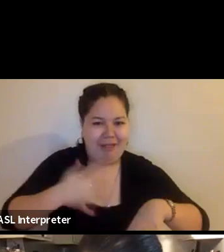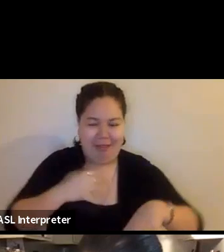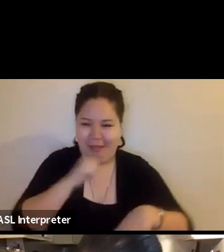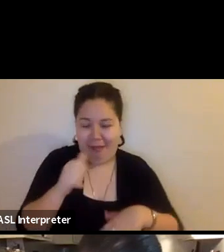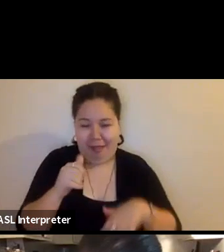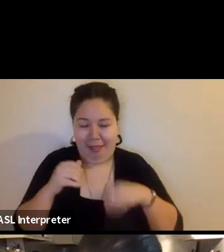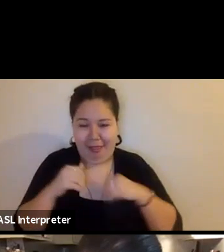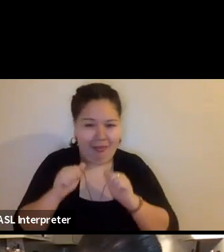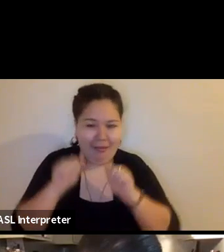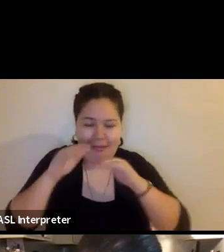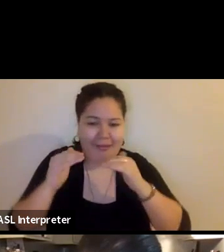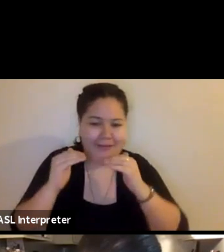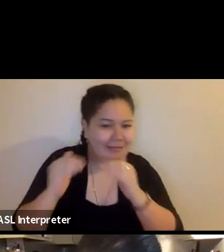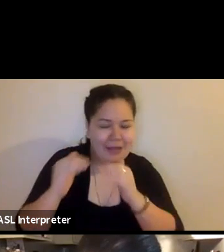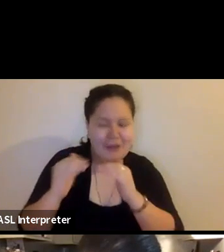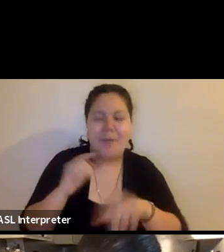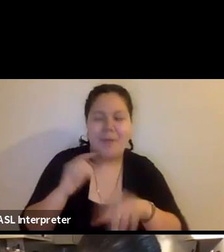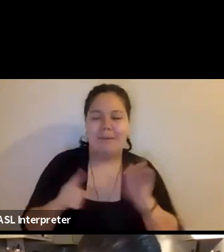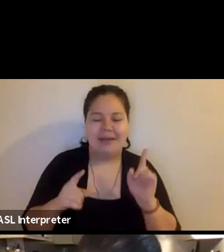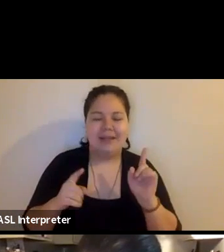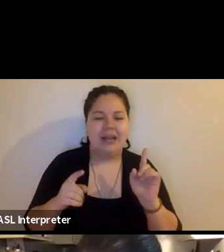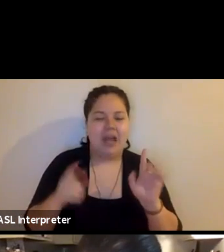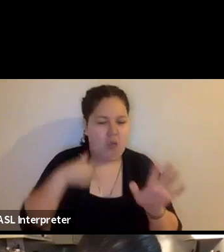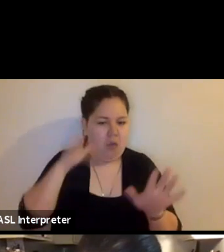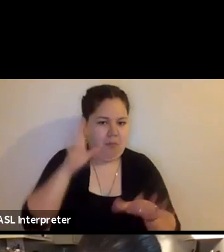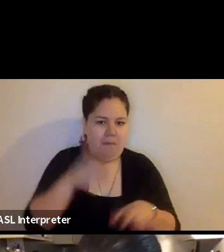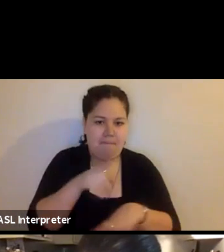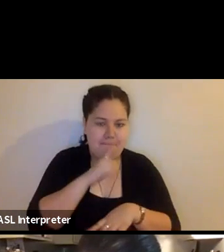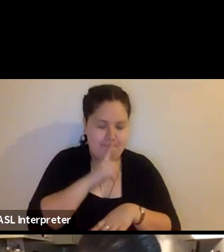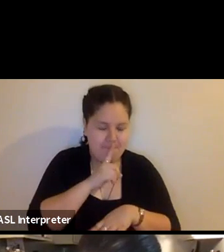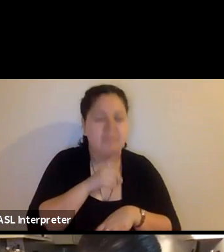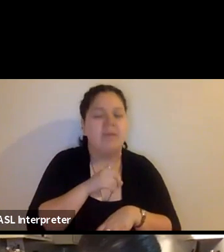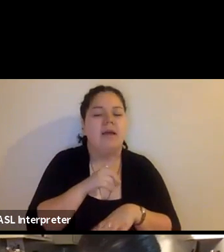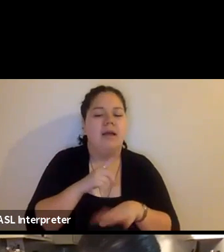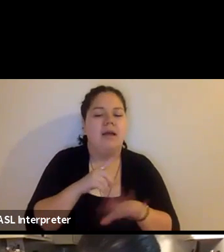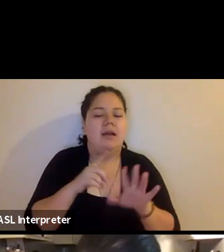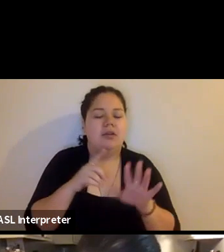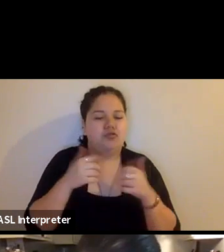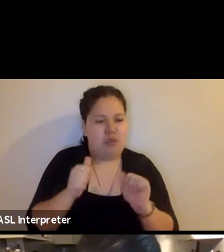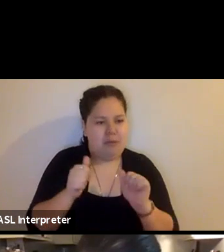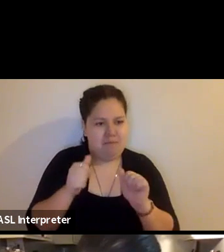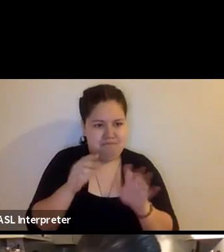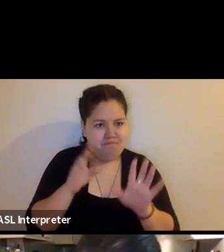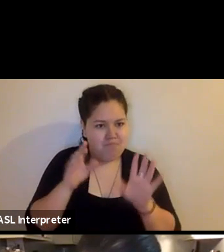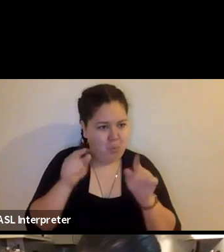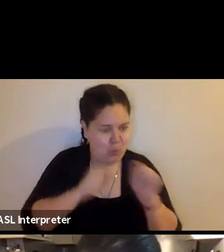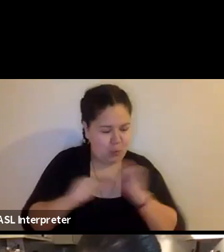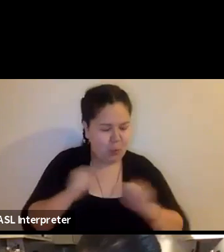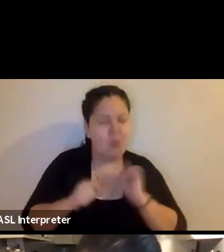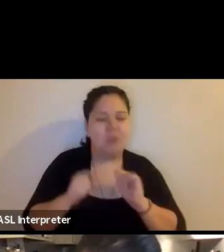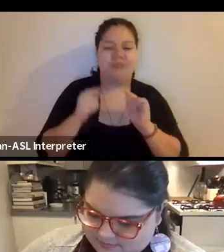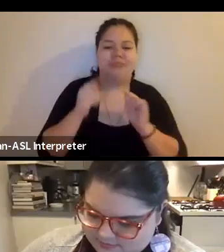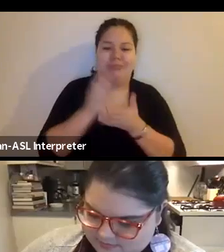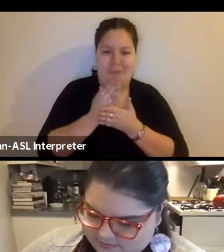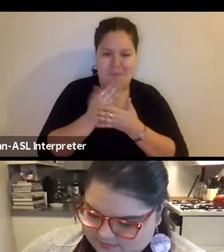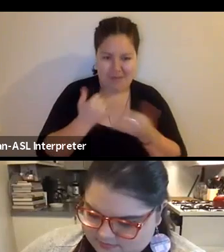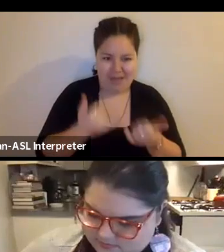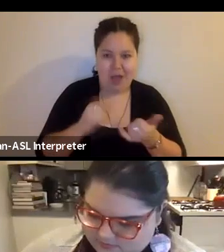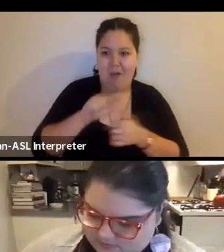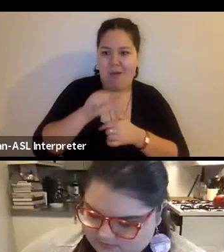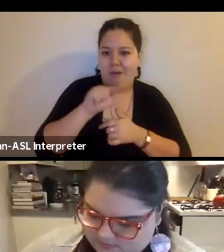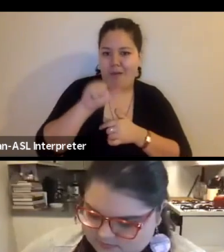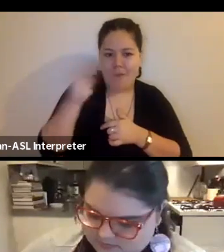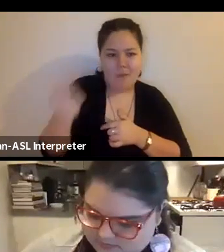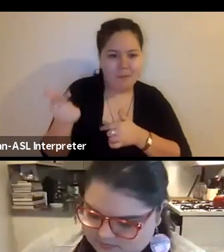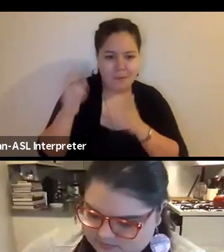elsewhere in the conversation. So I will shut down now and pass it